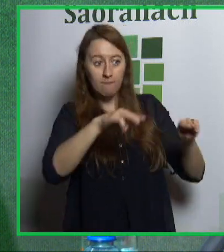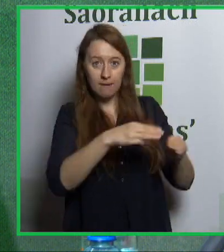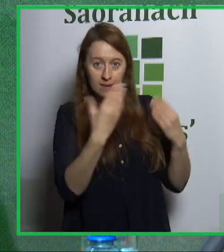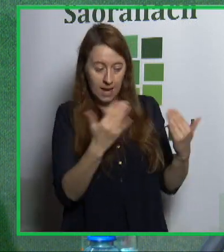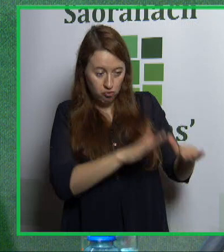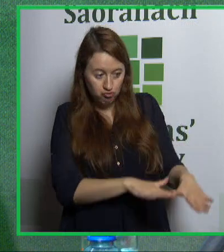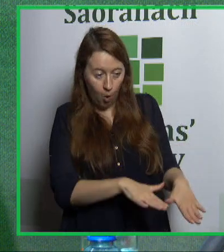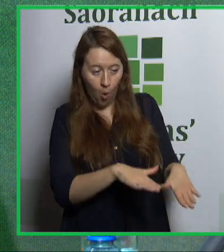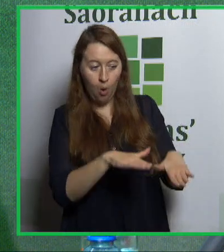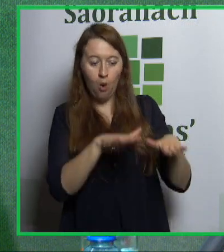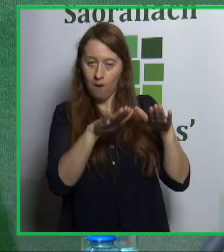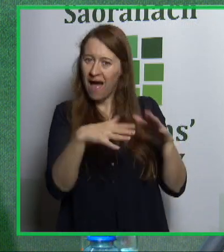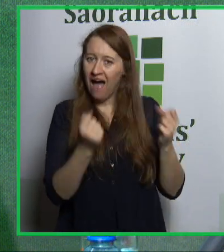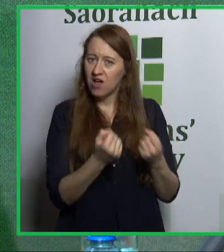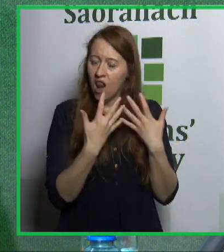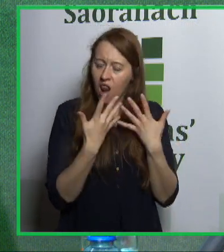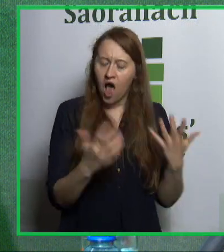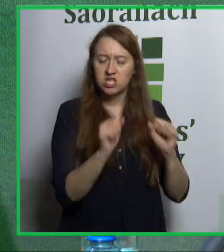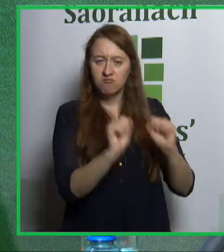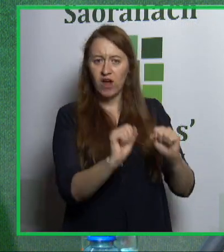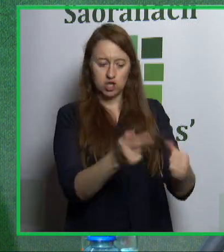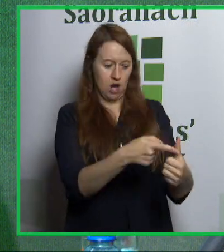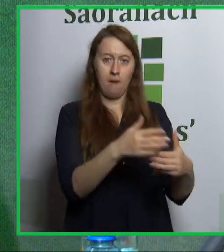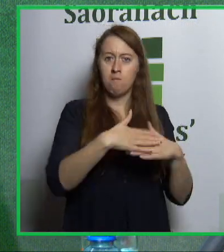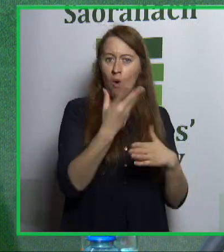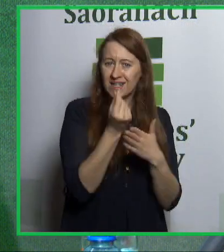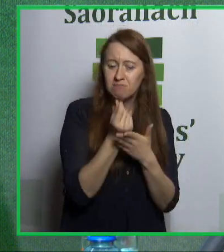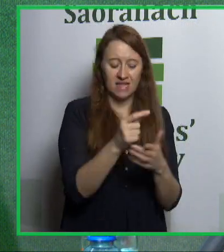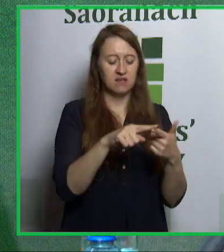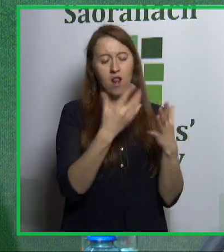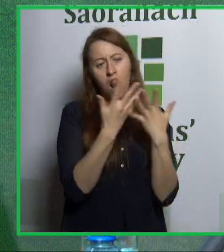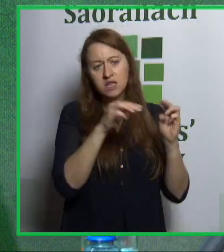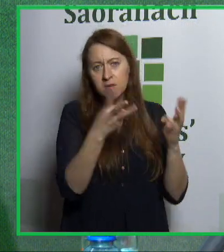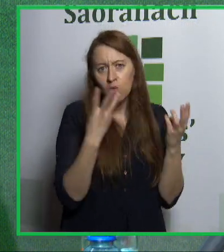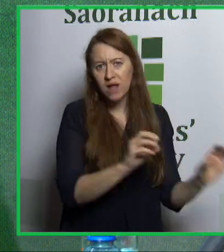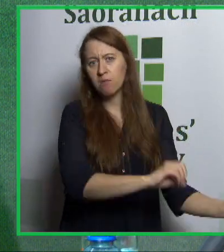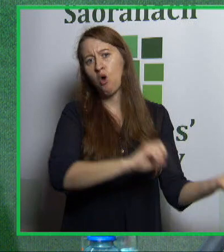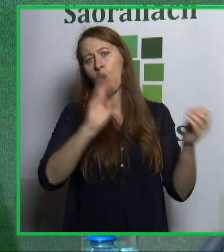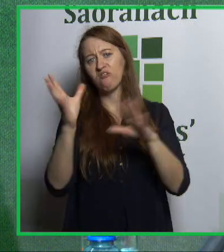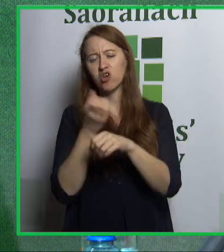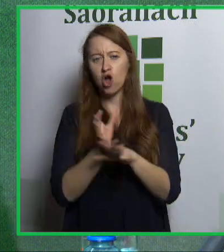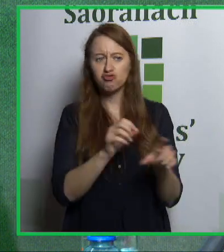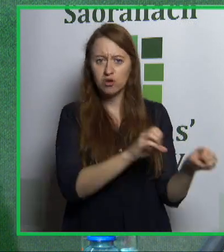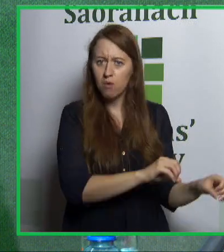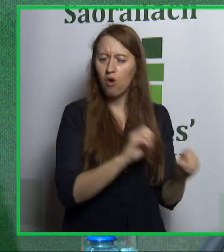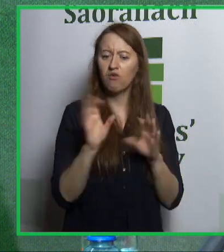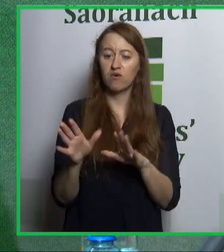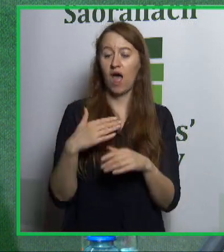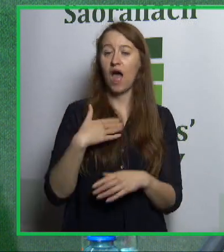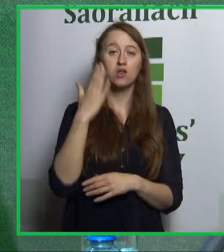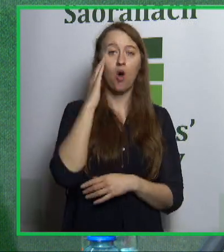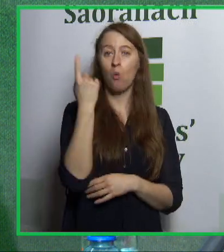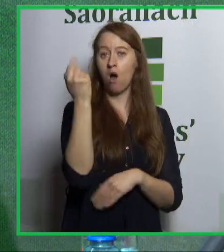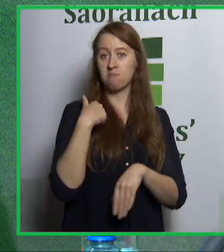Things are more expensive. More and more people want to leave this country. It is really, really hard when every second week either one of my friends has gone away